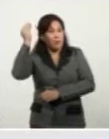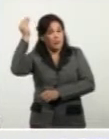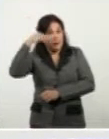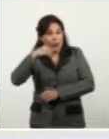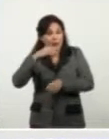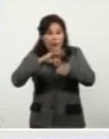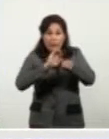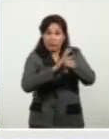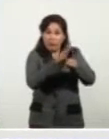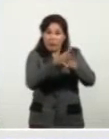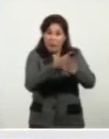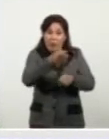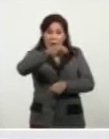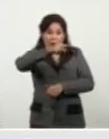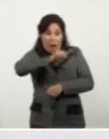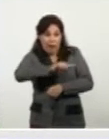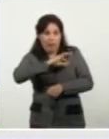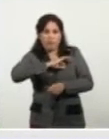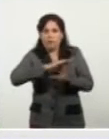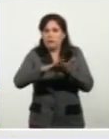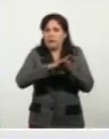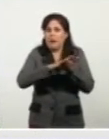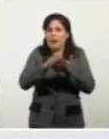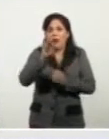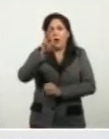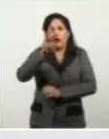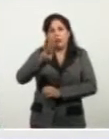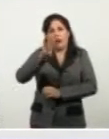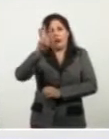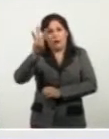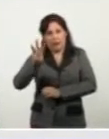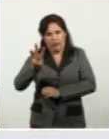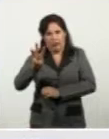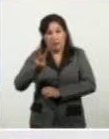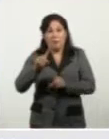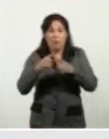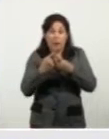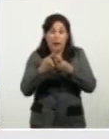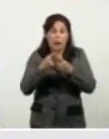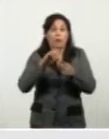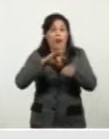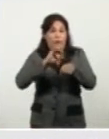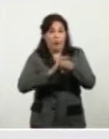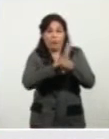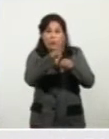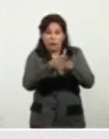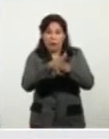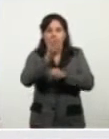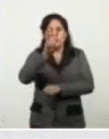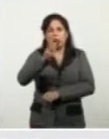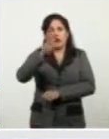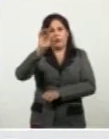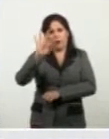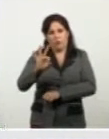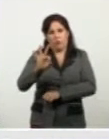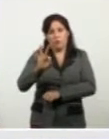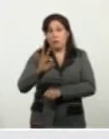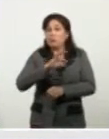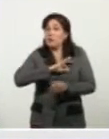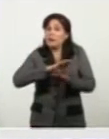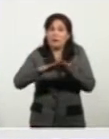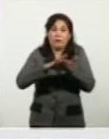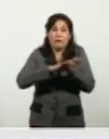1,087 people who have been asymptomatic at the time of the diagnosis, for a 52.2% of